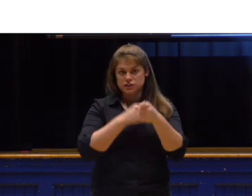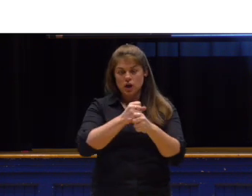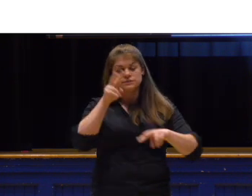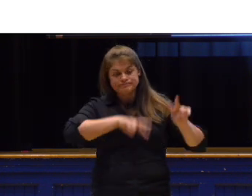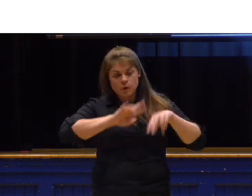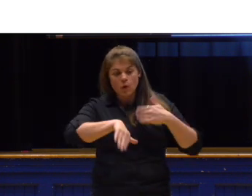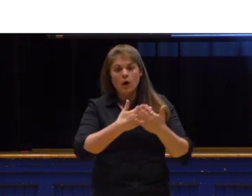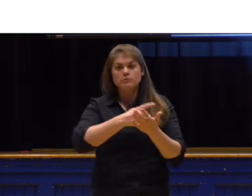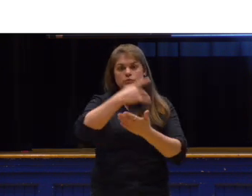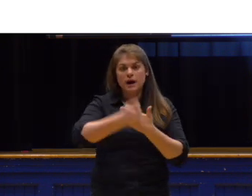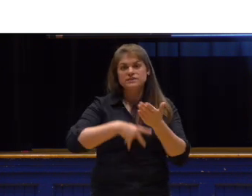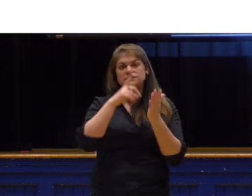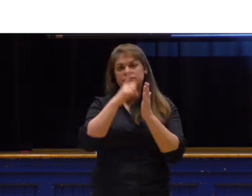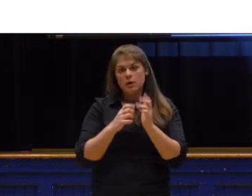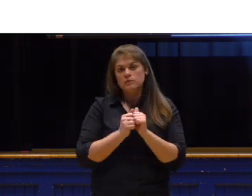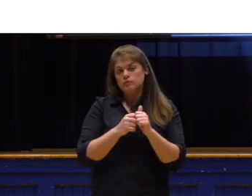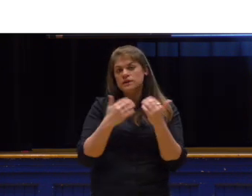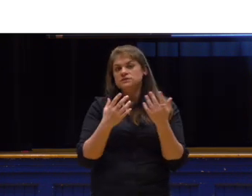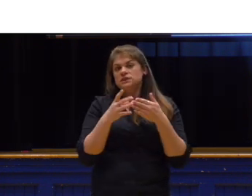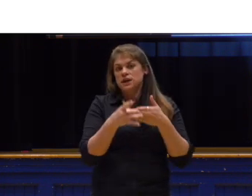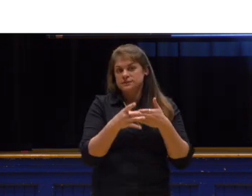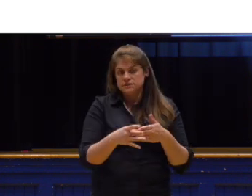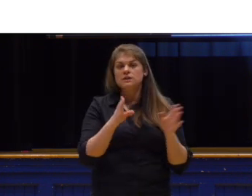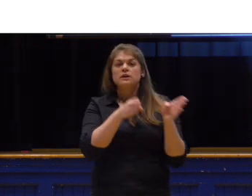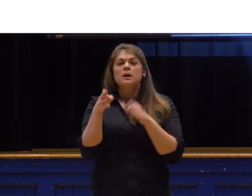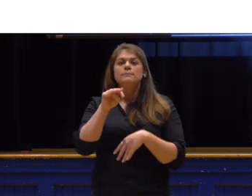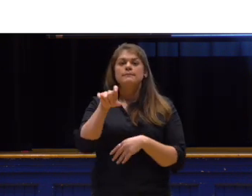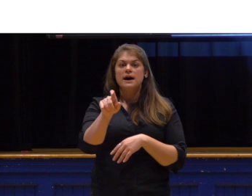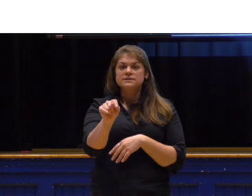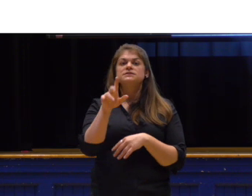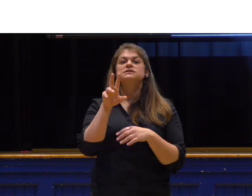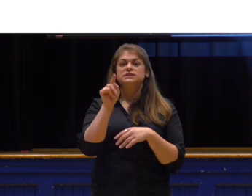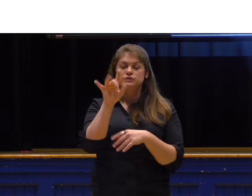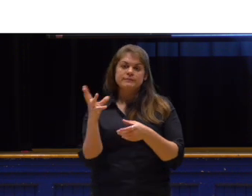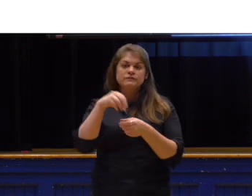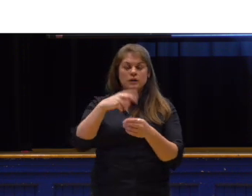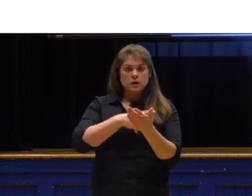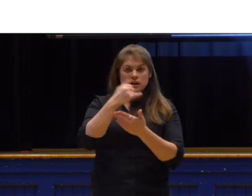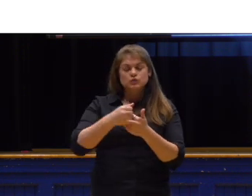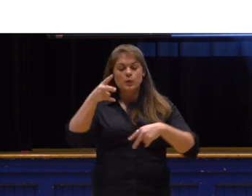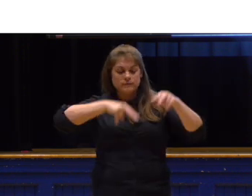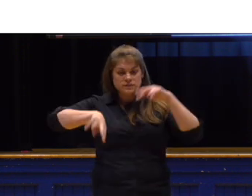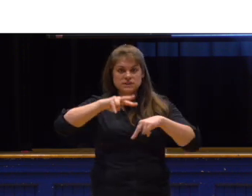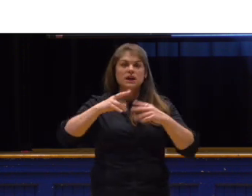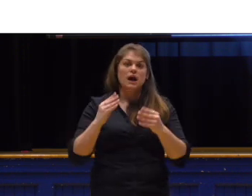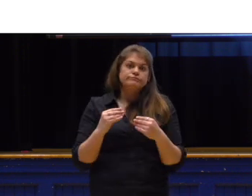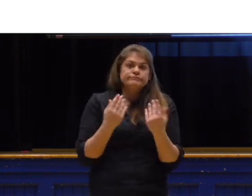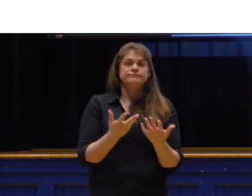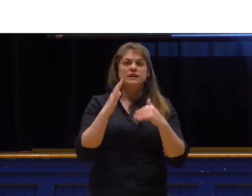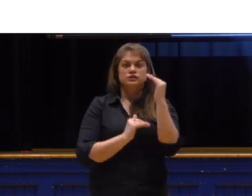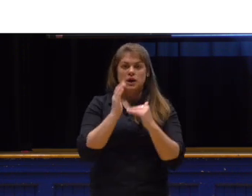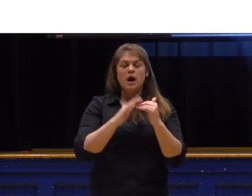and project development related items. MassDOT has become involved with the project to oversee and administer construction. So as will be